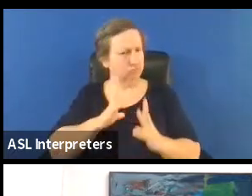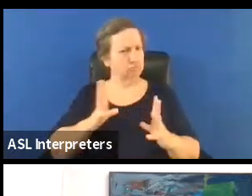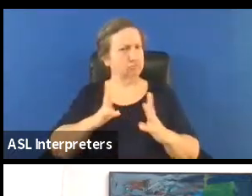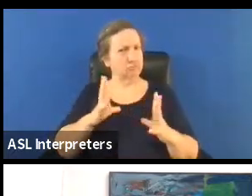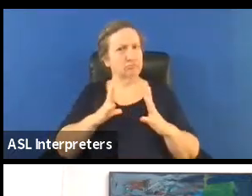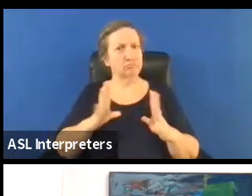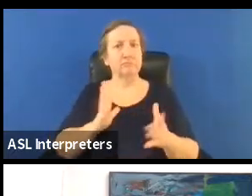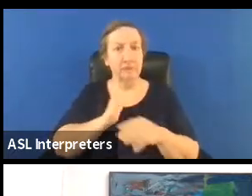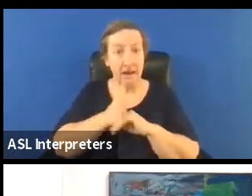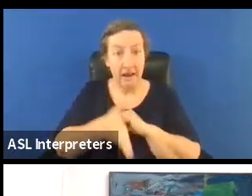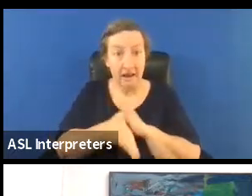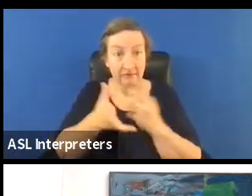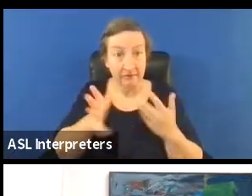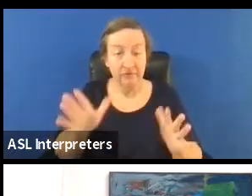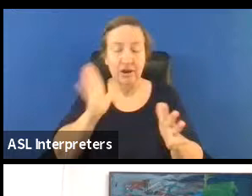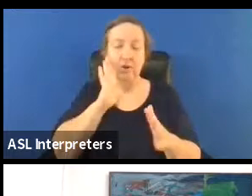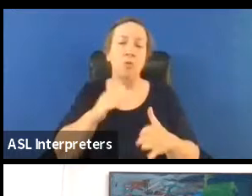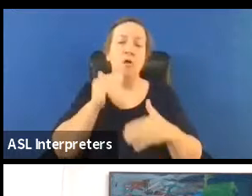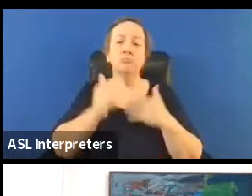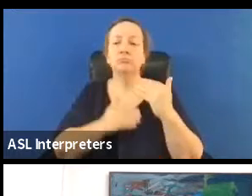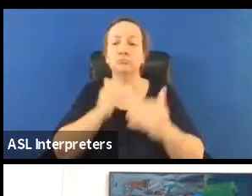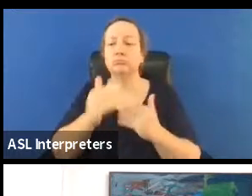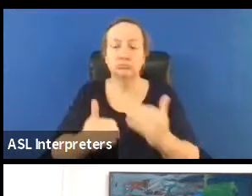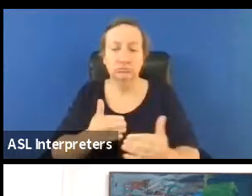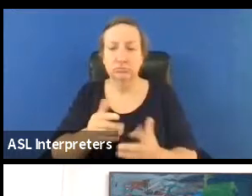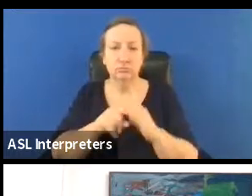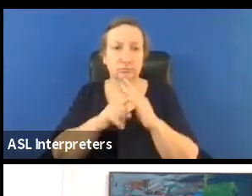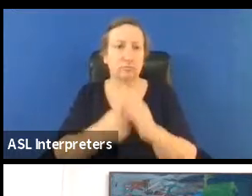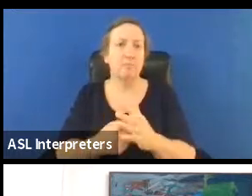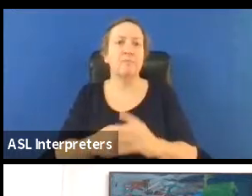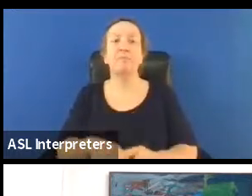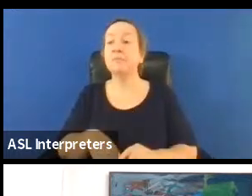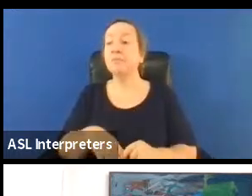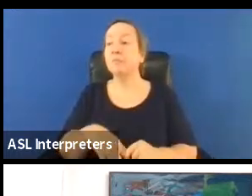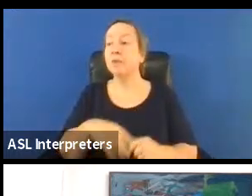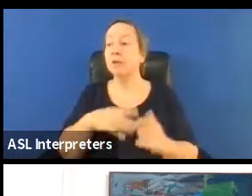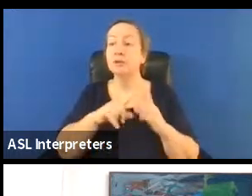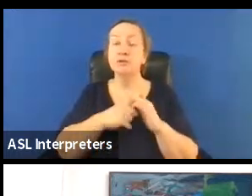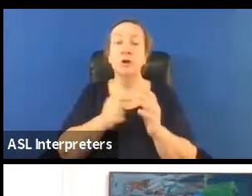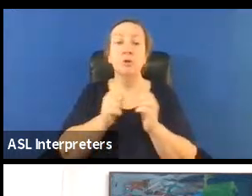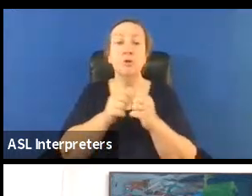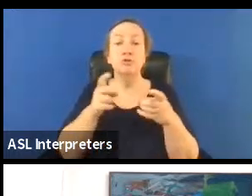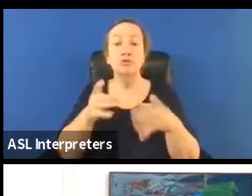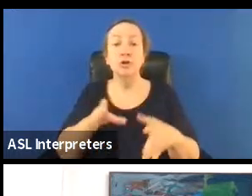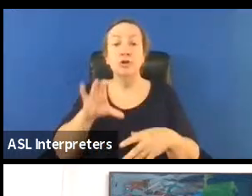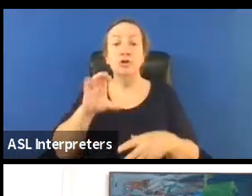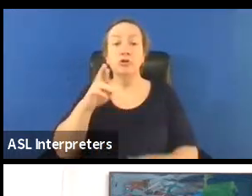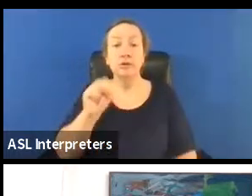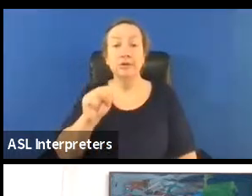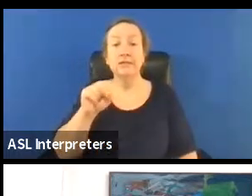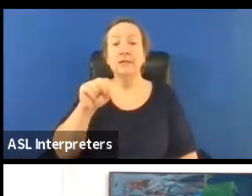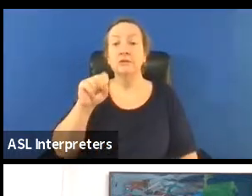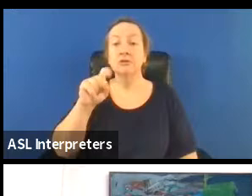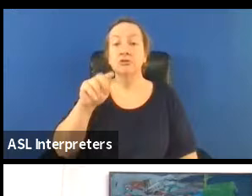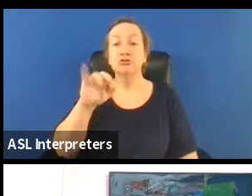that, I'll walk us through the agenda and get us going. So if I could start with Director Chris Strickler, so ODOT.